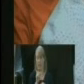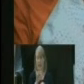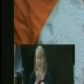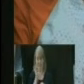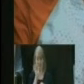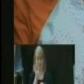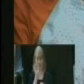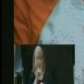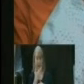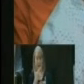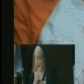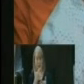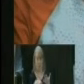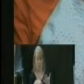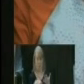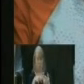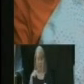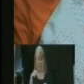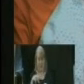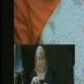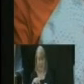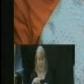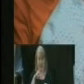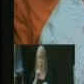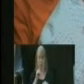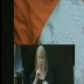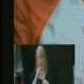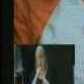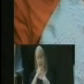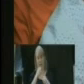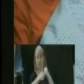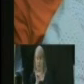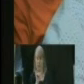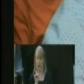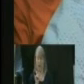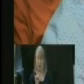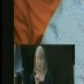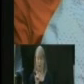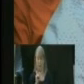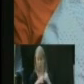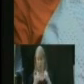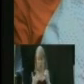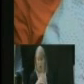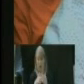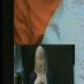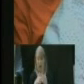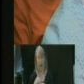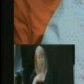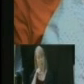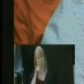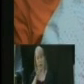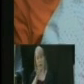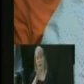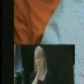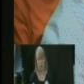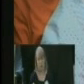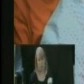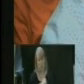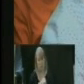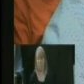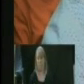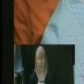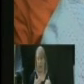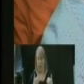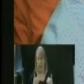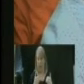if that's what this restructuring looks like, I mean, I am 100% in support of that, of having that autonomy and